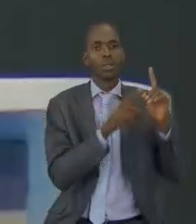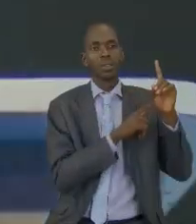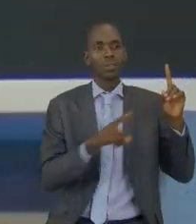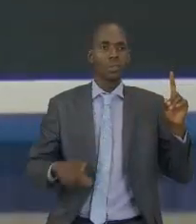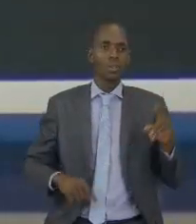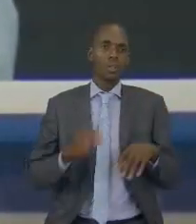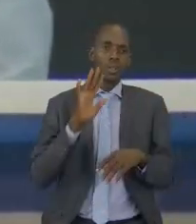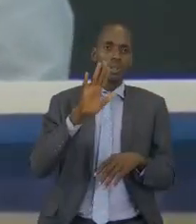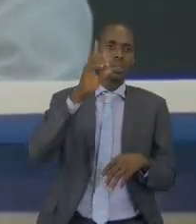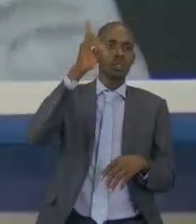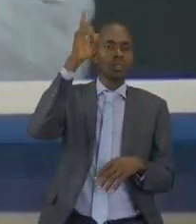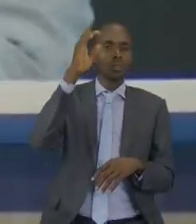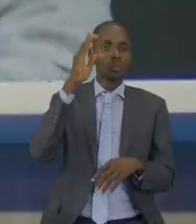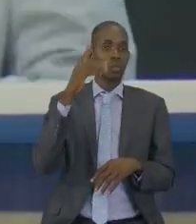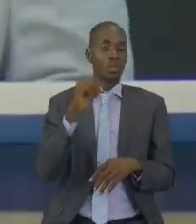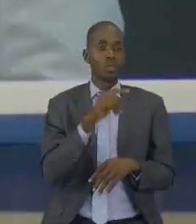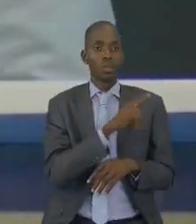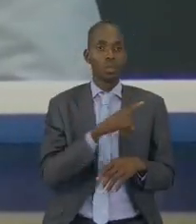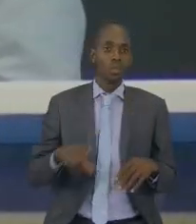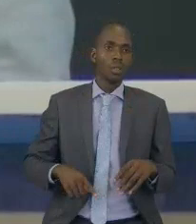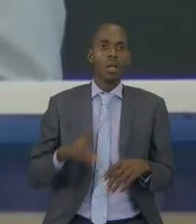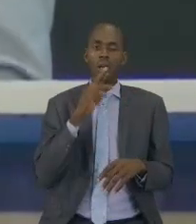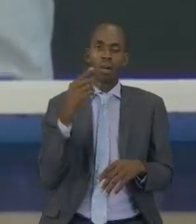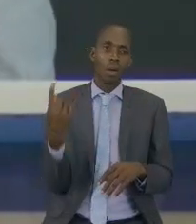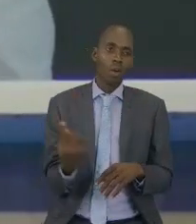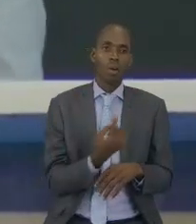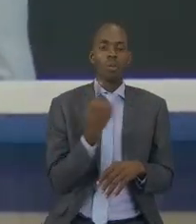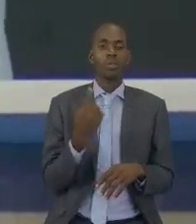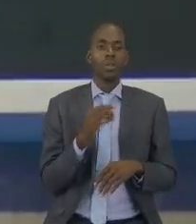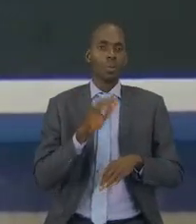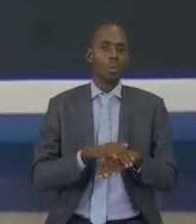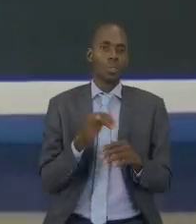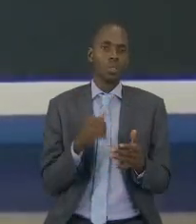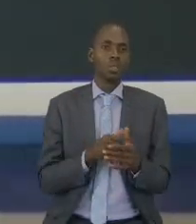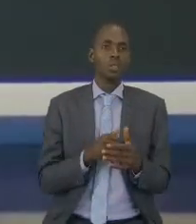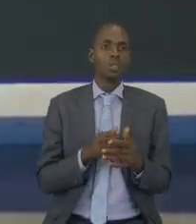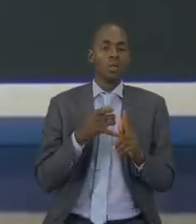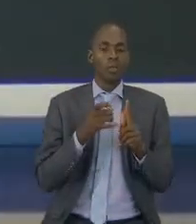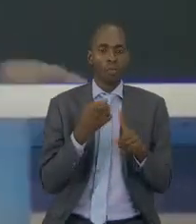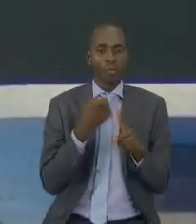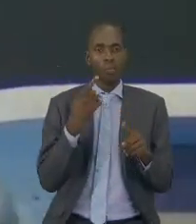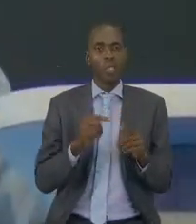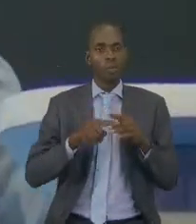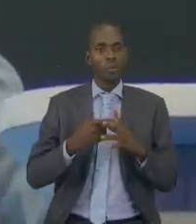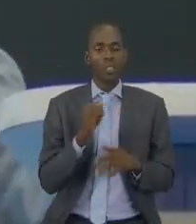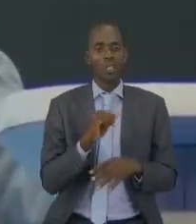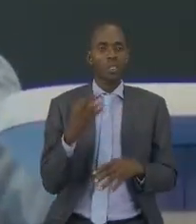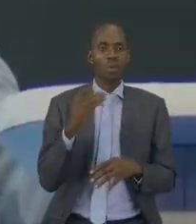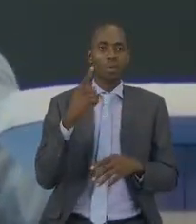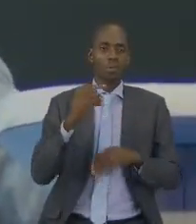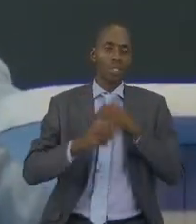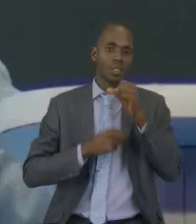thy God are always upon that land, from the beginning of the